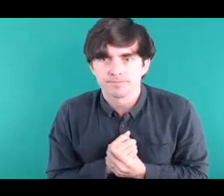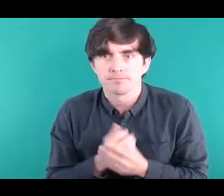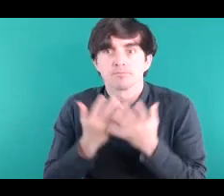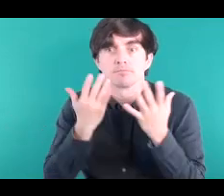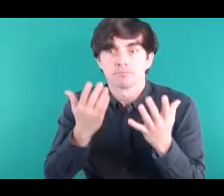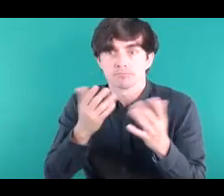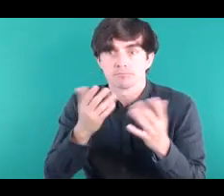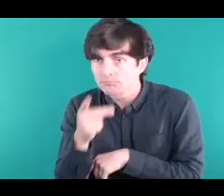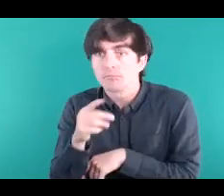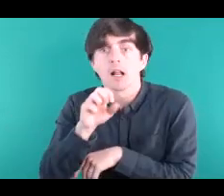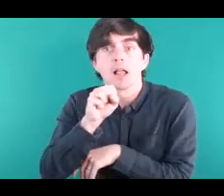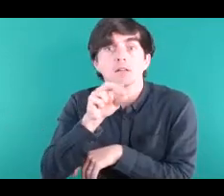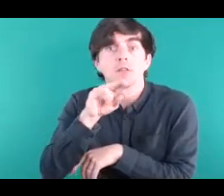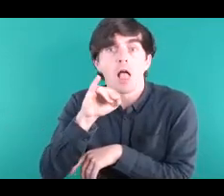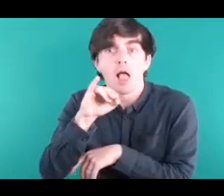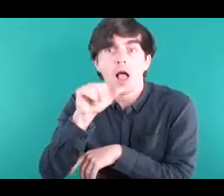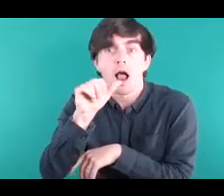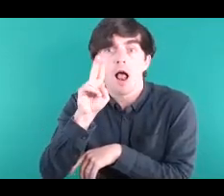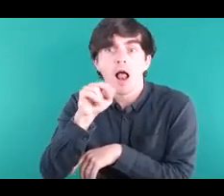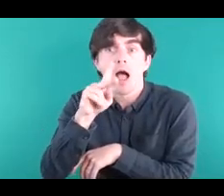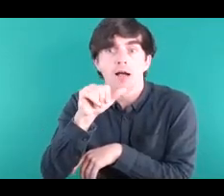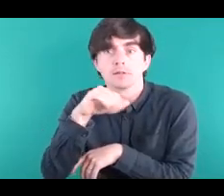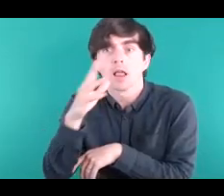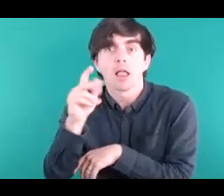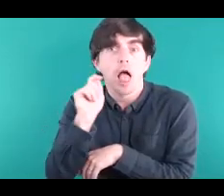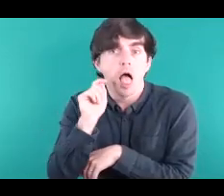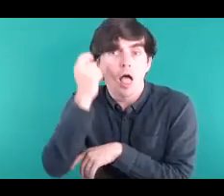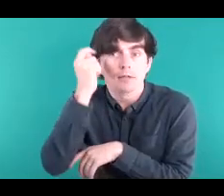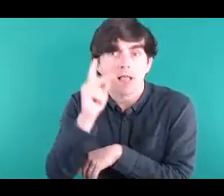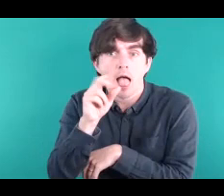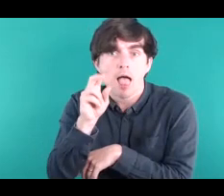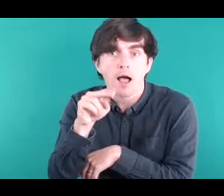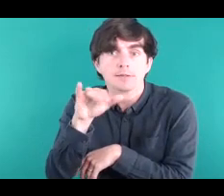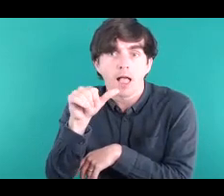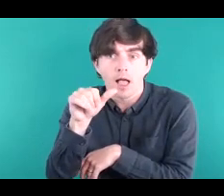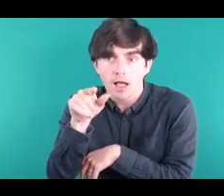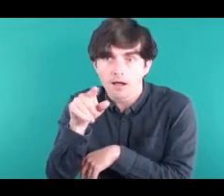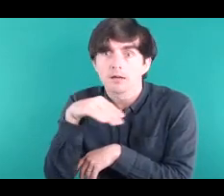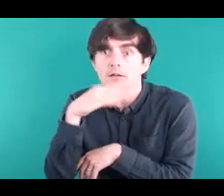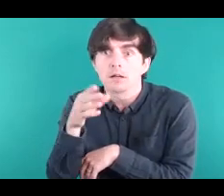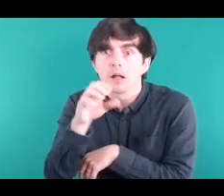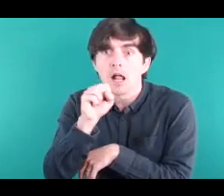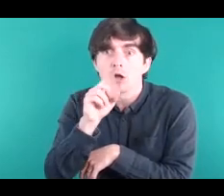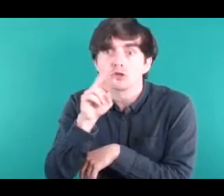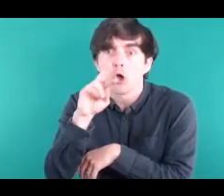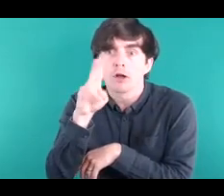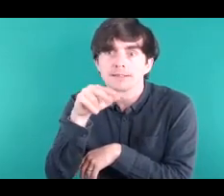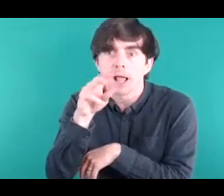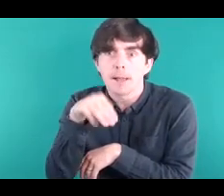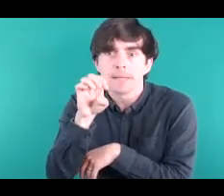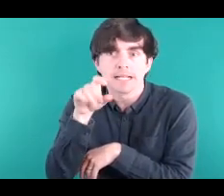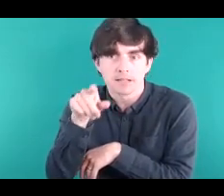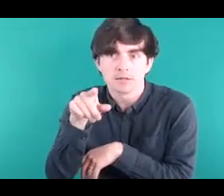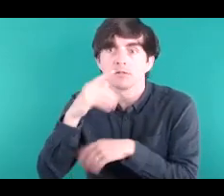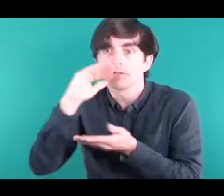has been huge expansion of cash transfer support towards persons with disabilities. And one of the reasons for that